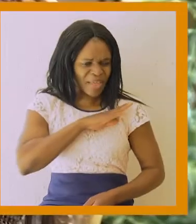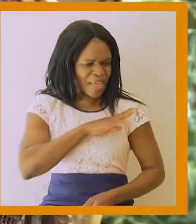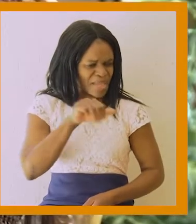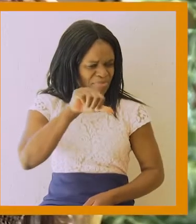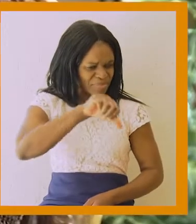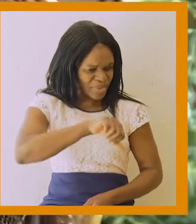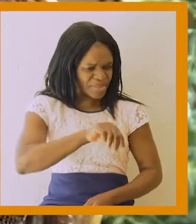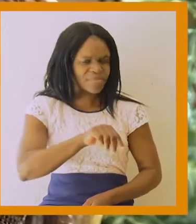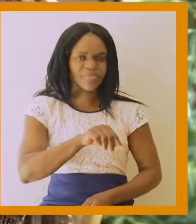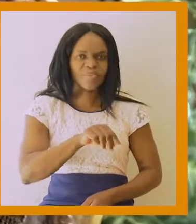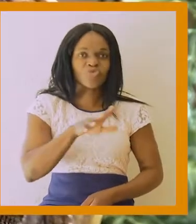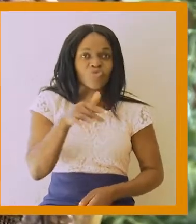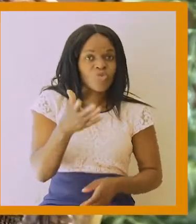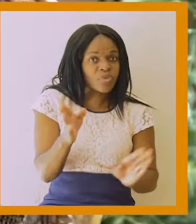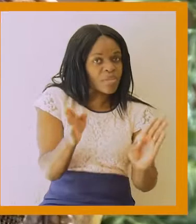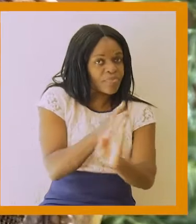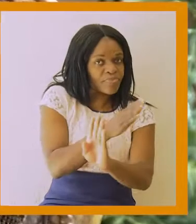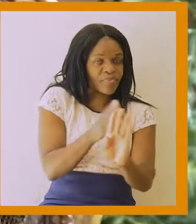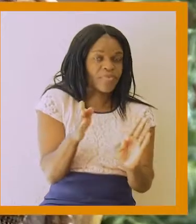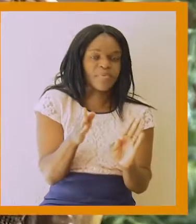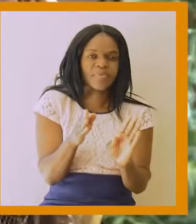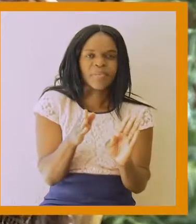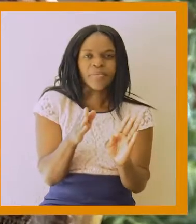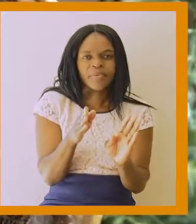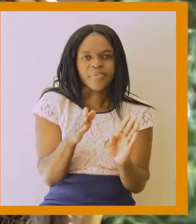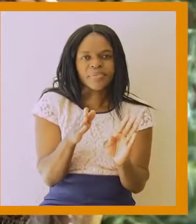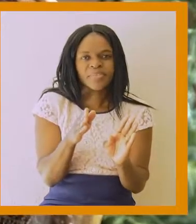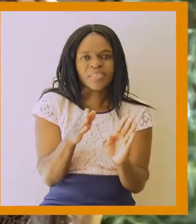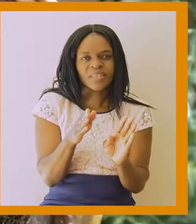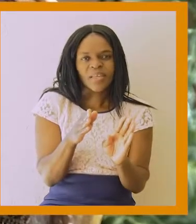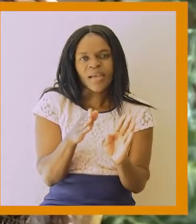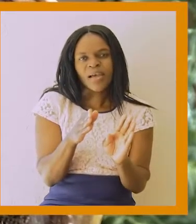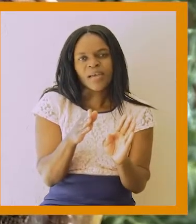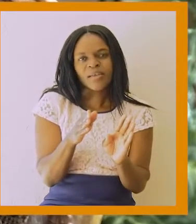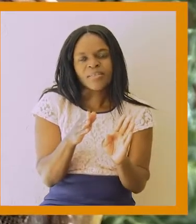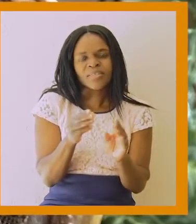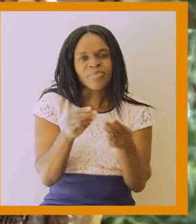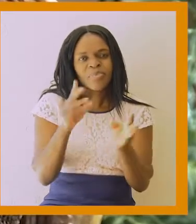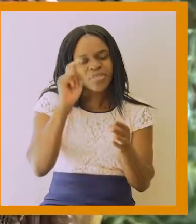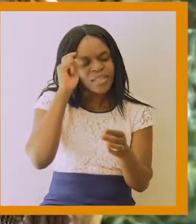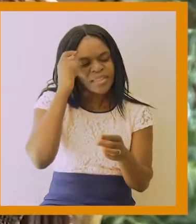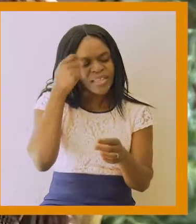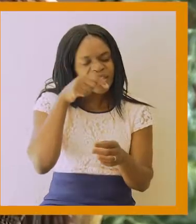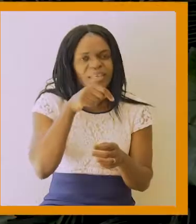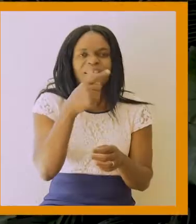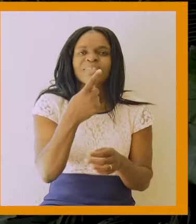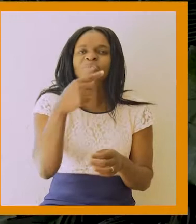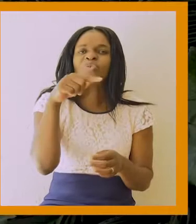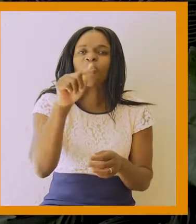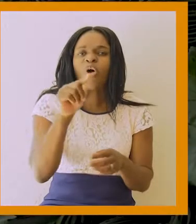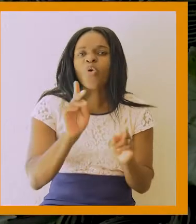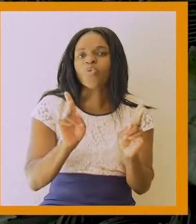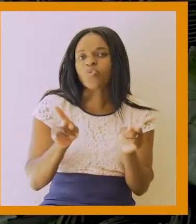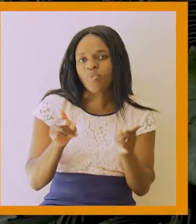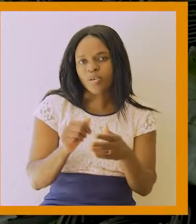ill behavior or that kind of abuse that has been maybe normalized by the society. Yes. You